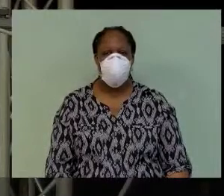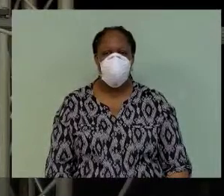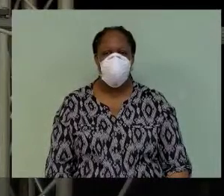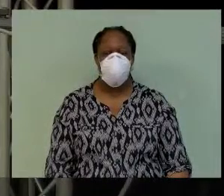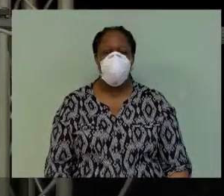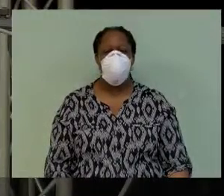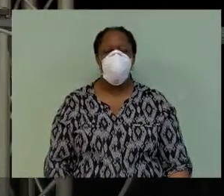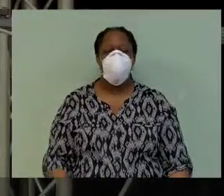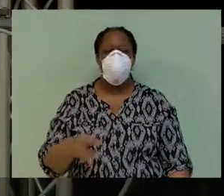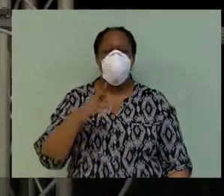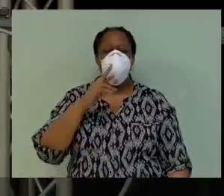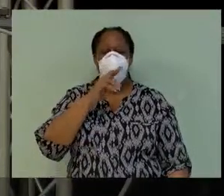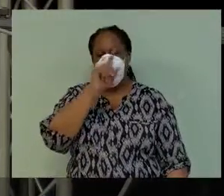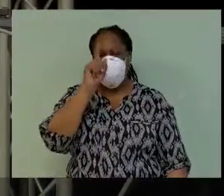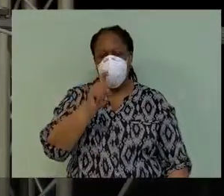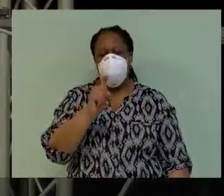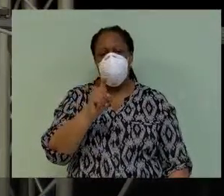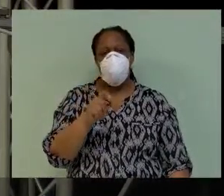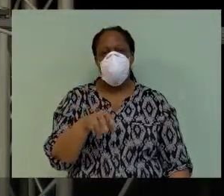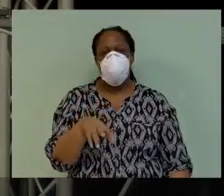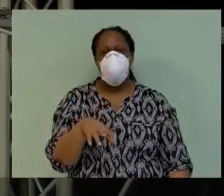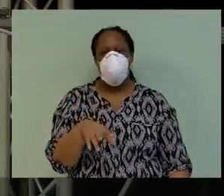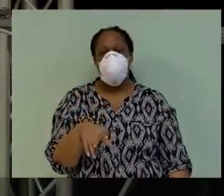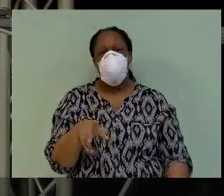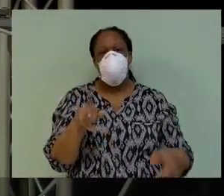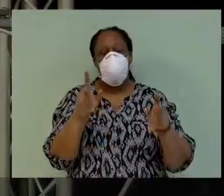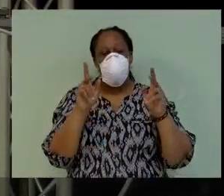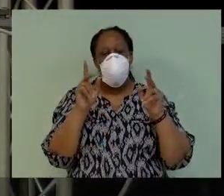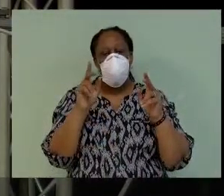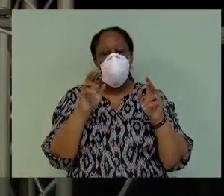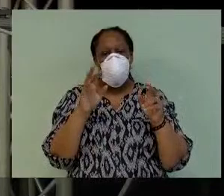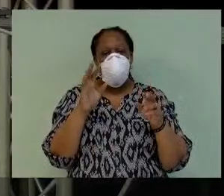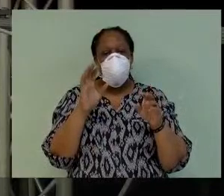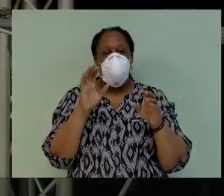Are there particular requirements persons have to meet